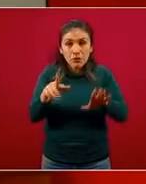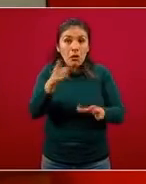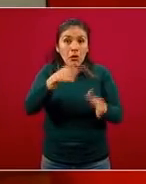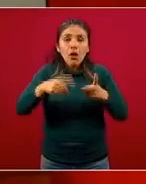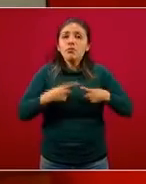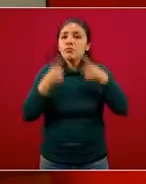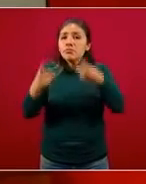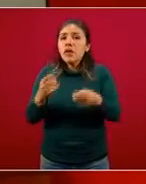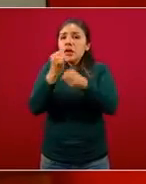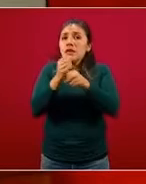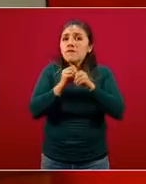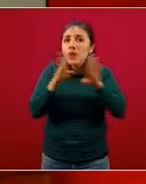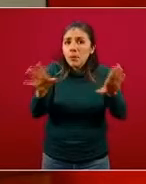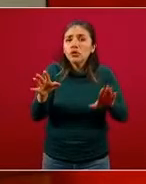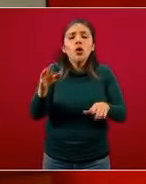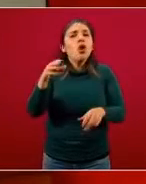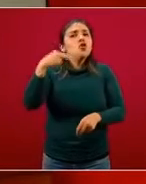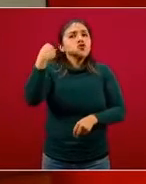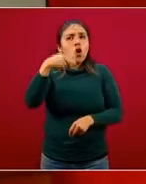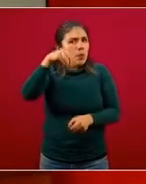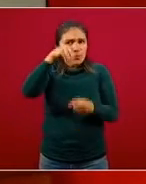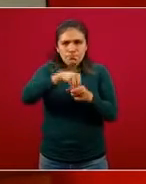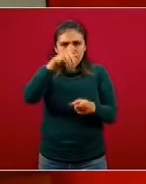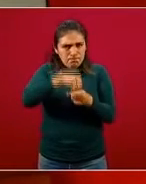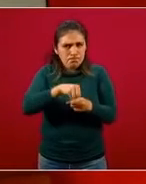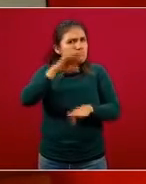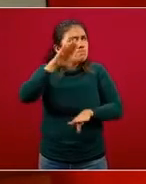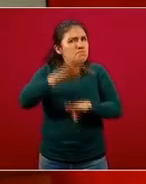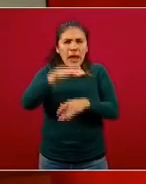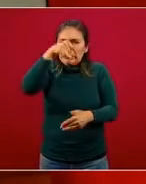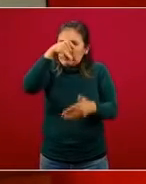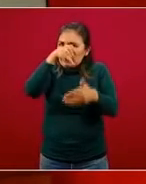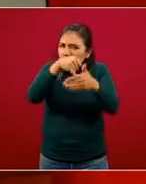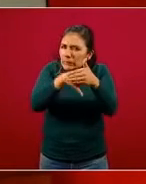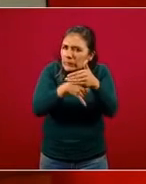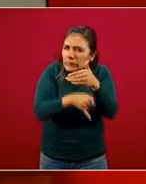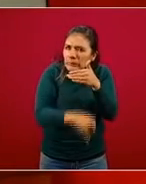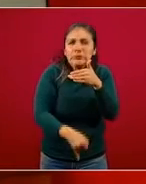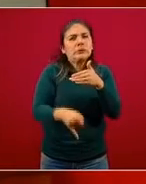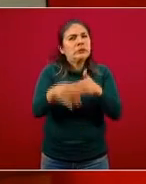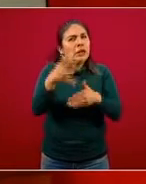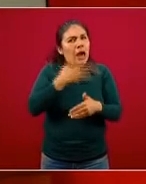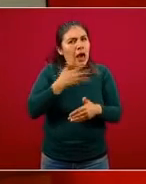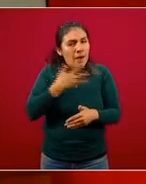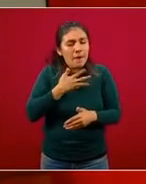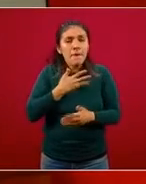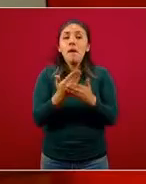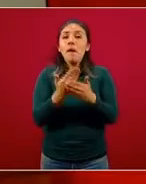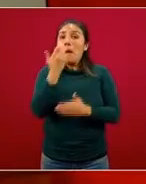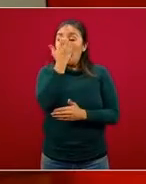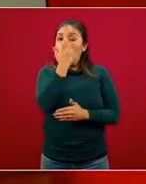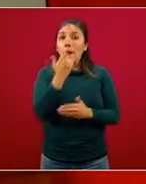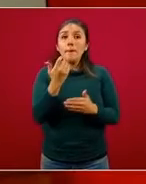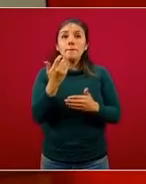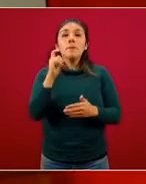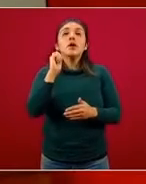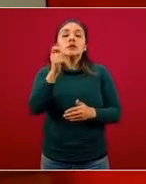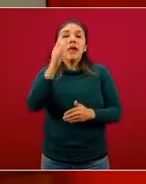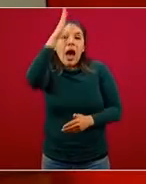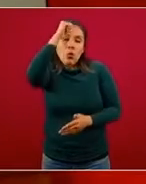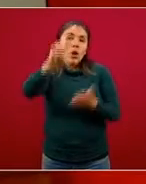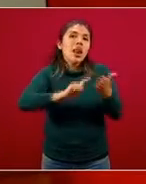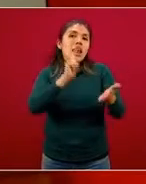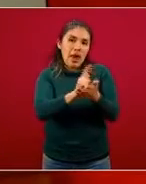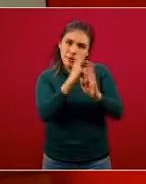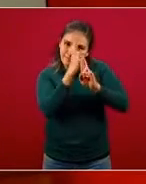Thank you to all of our data scientists and our teams who have been very active in analyzing and processing and